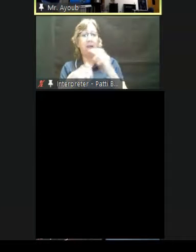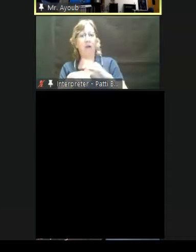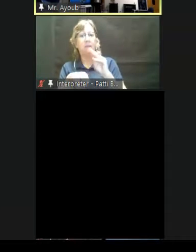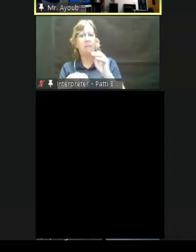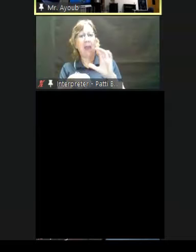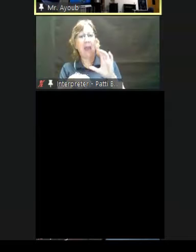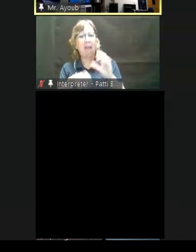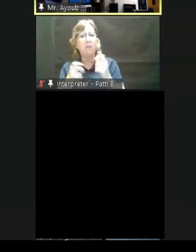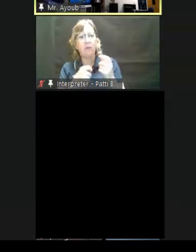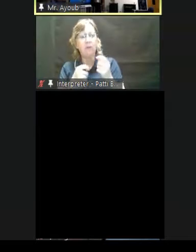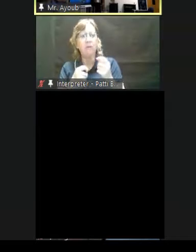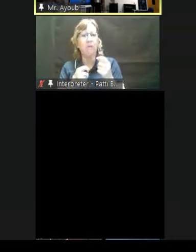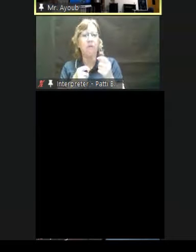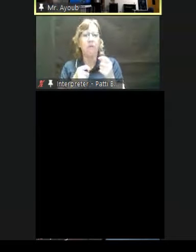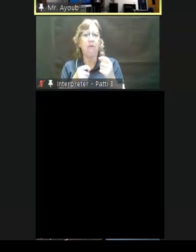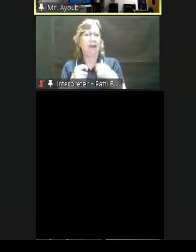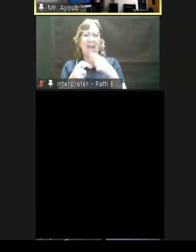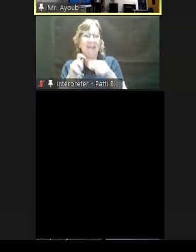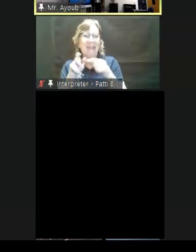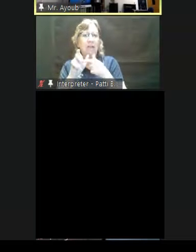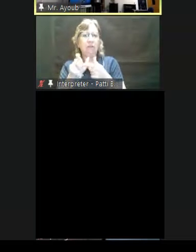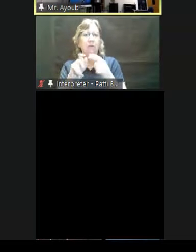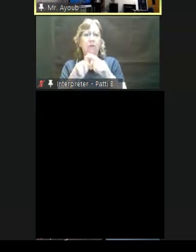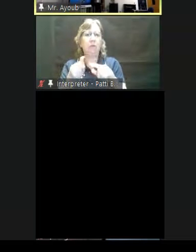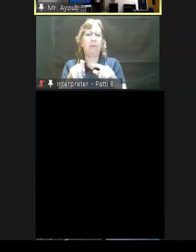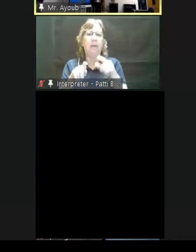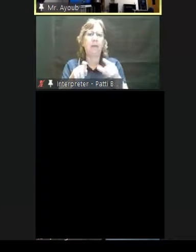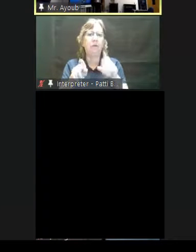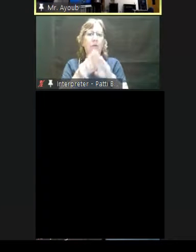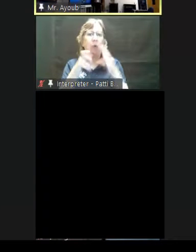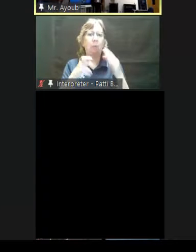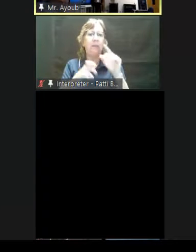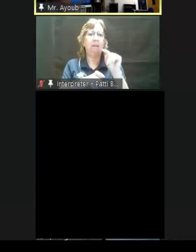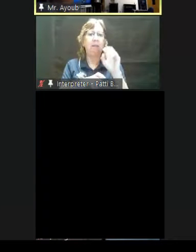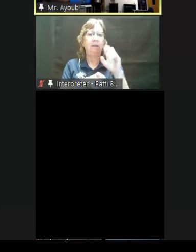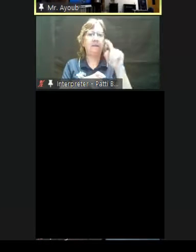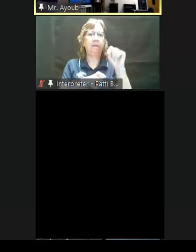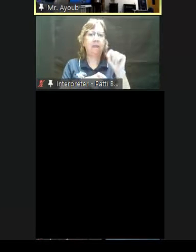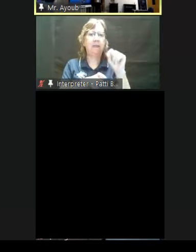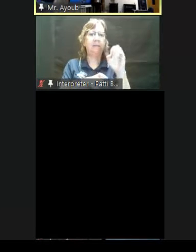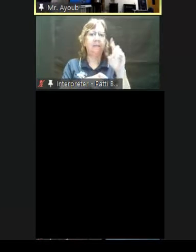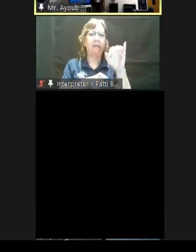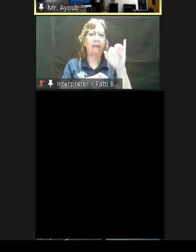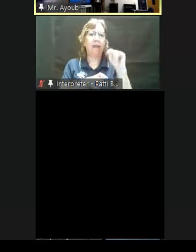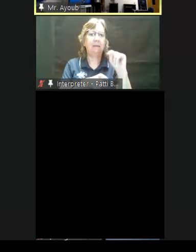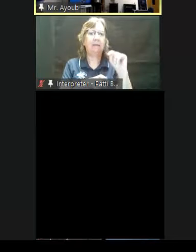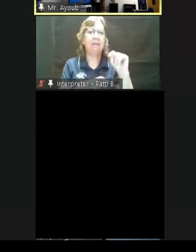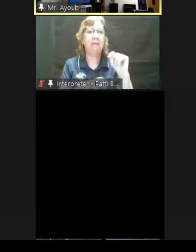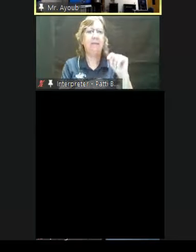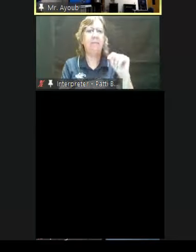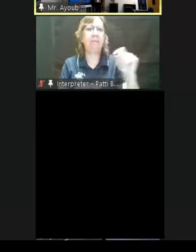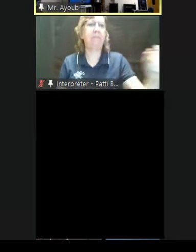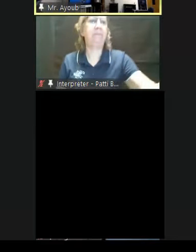do. So in Mac, if you're opening up Text Edit, I'm going to talk you through this, but you got to do it right now. I'm trying to go from memory